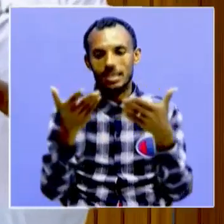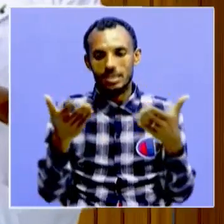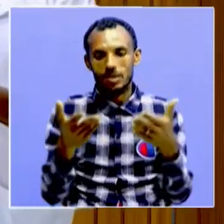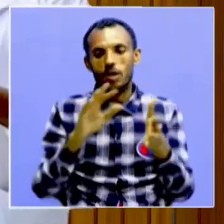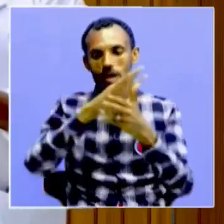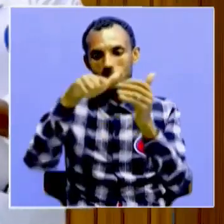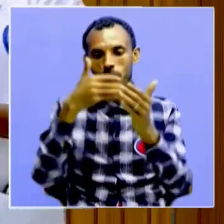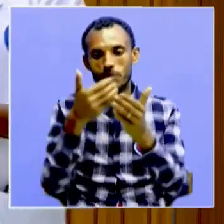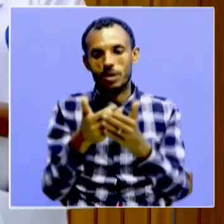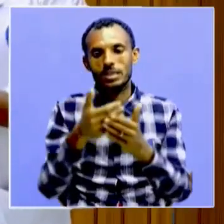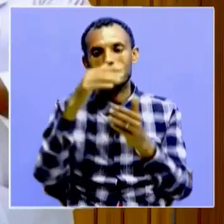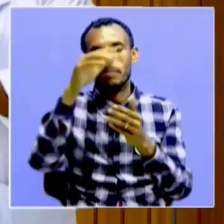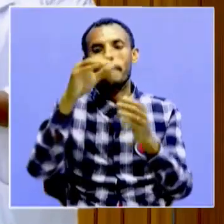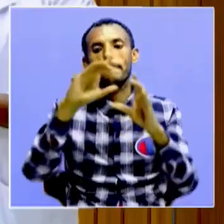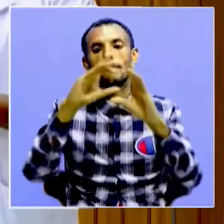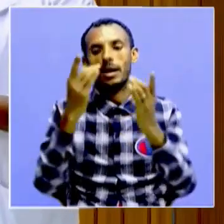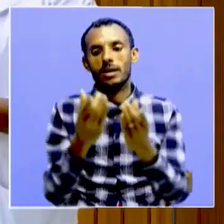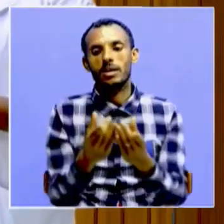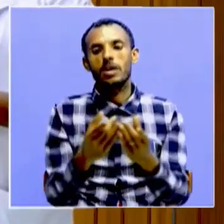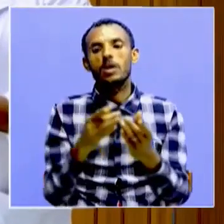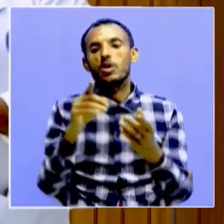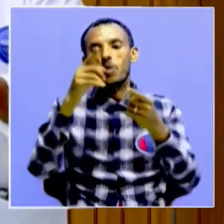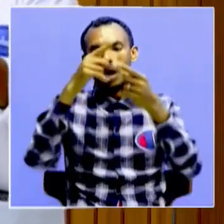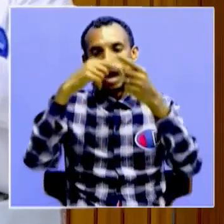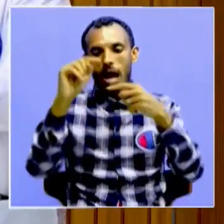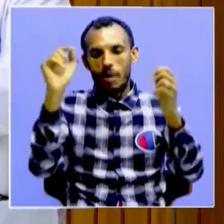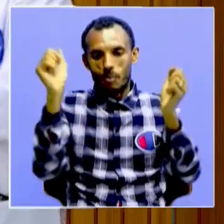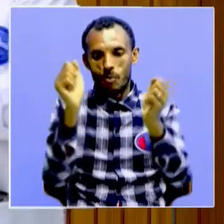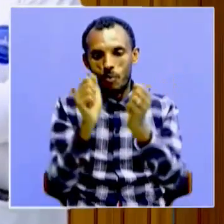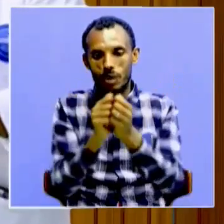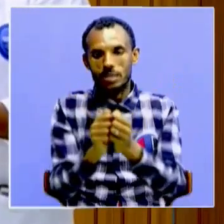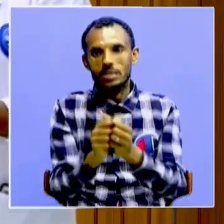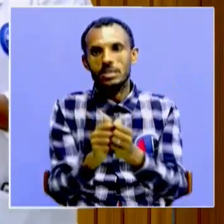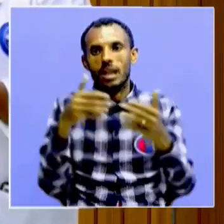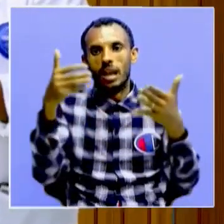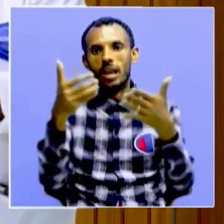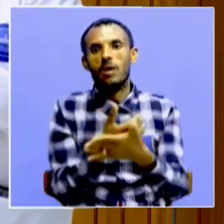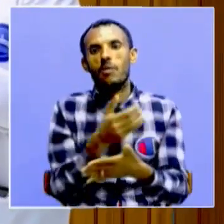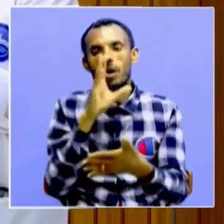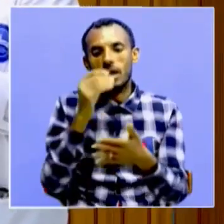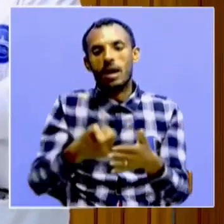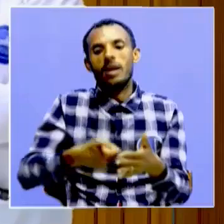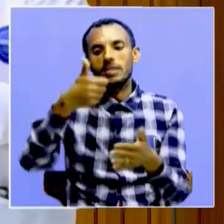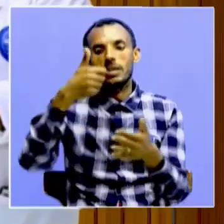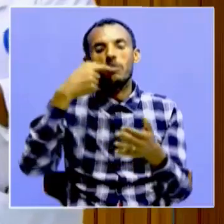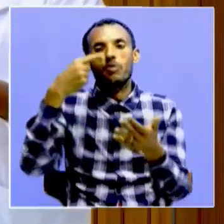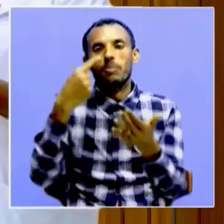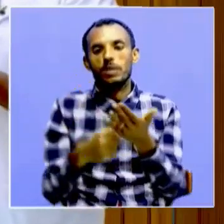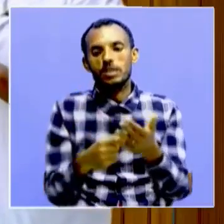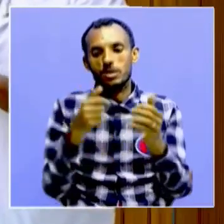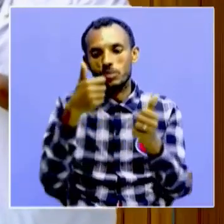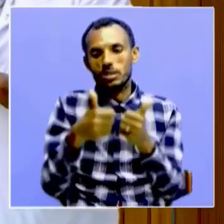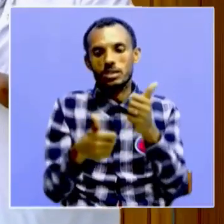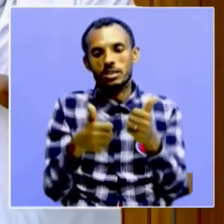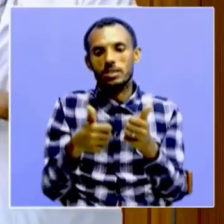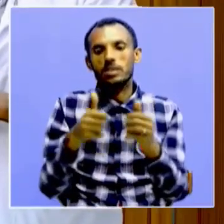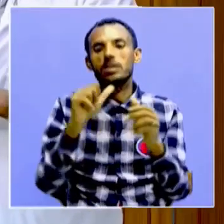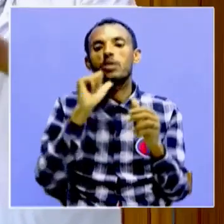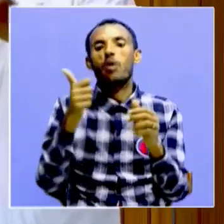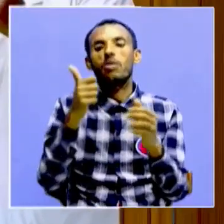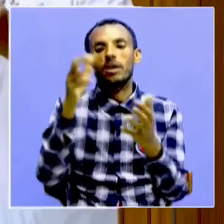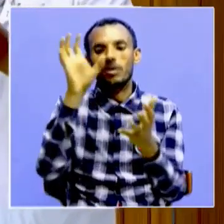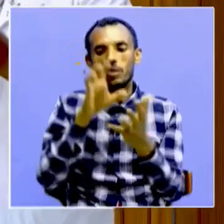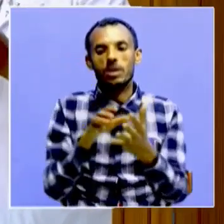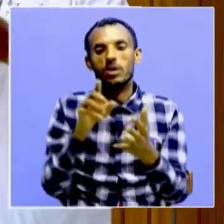the conclusion part, you don't come up with something new or another information which was not included. But